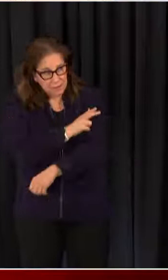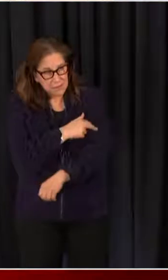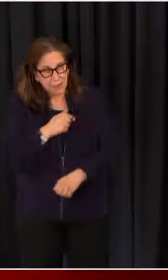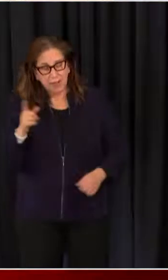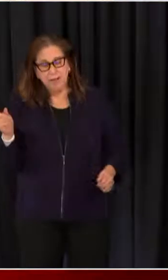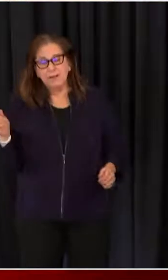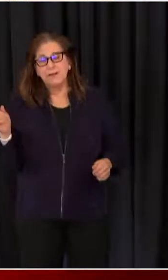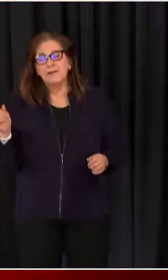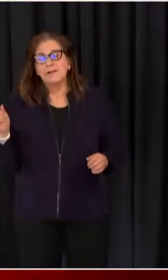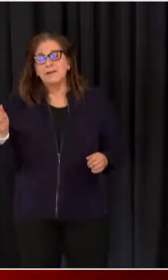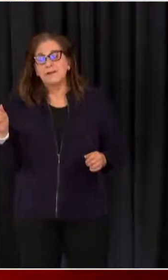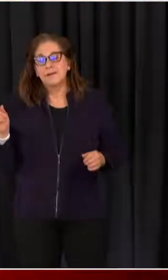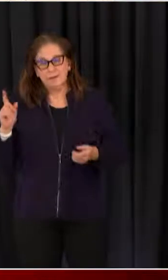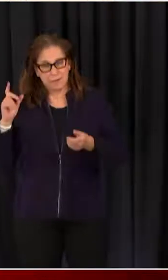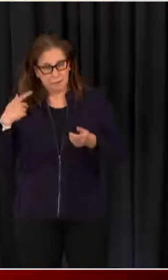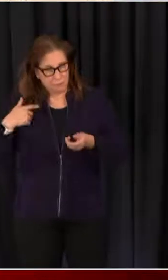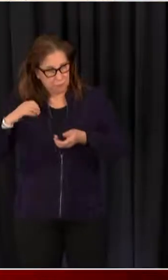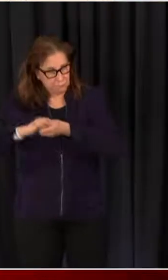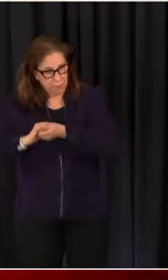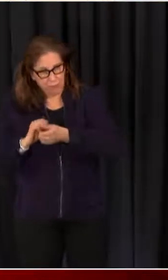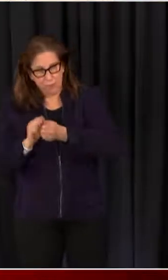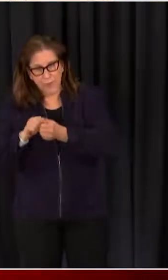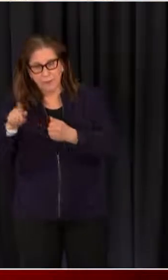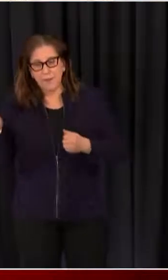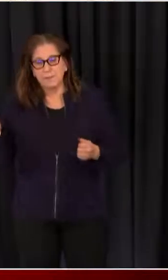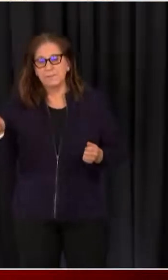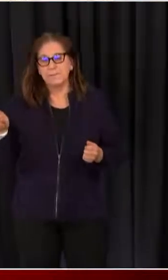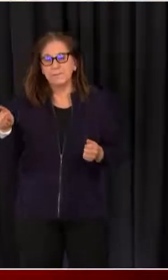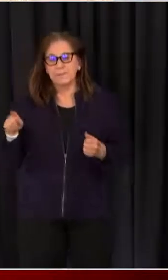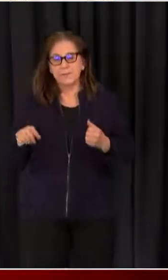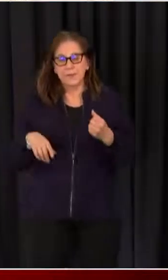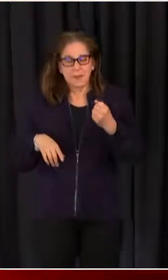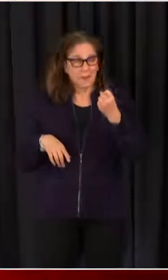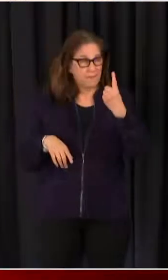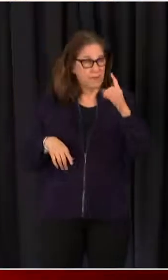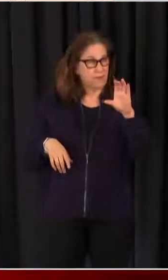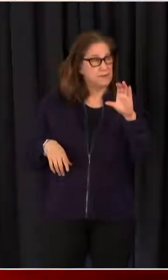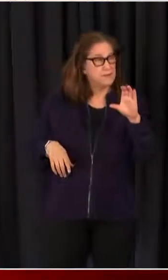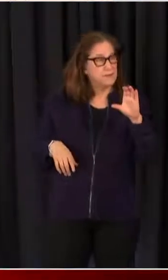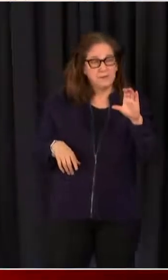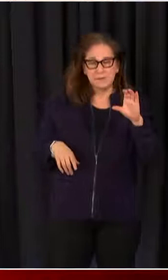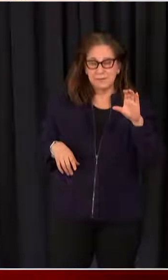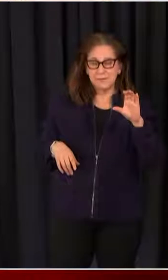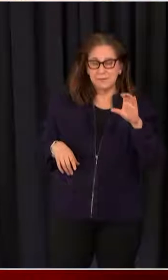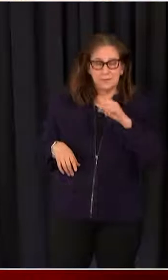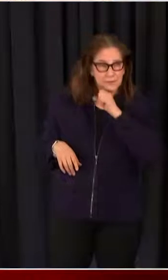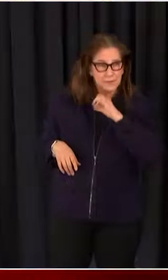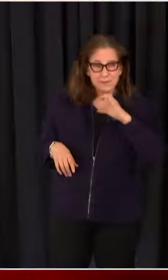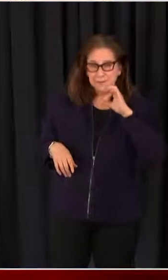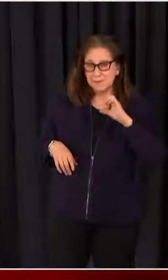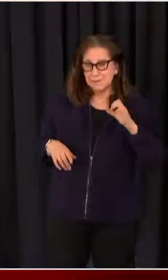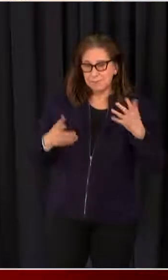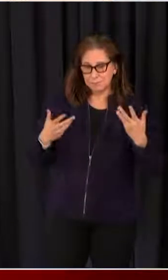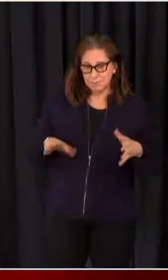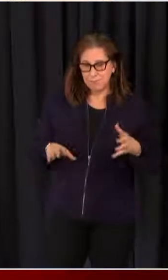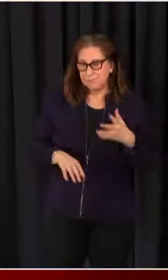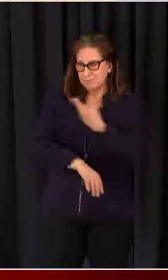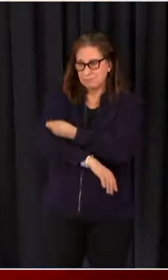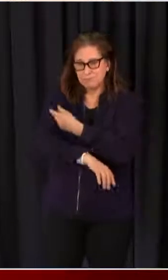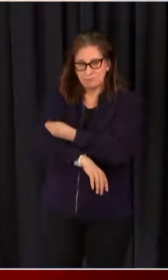been vaccinated at 11 out of 12 DC Housing Authority sites where there is a significant senior